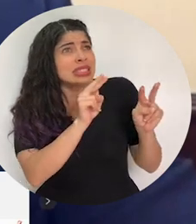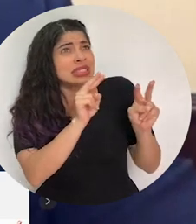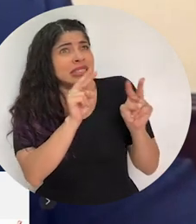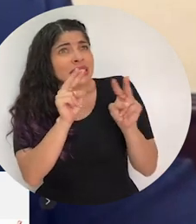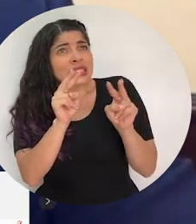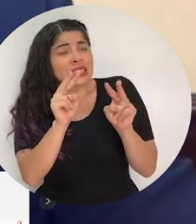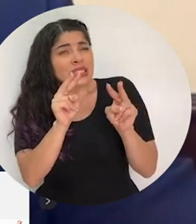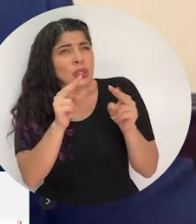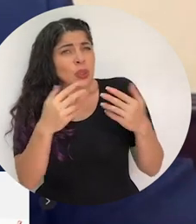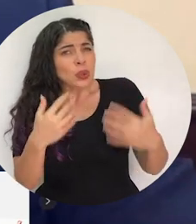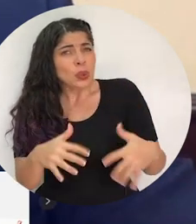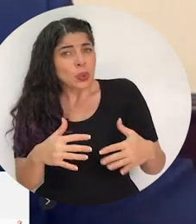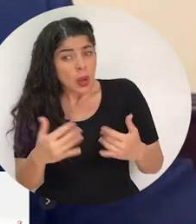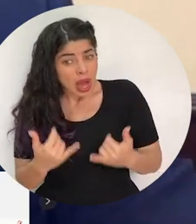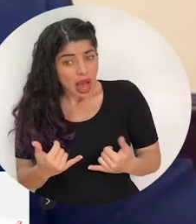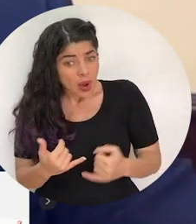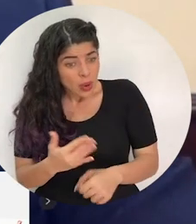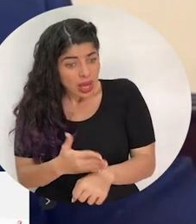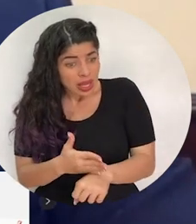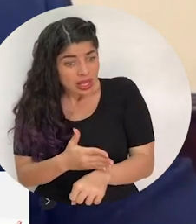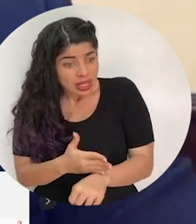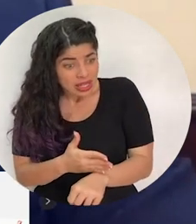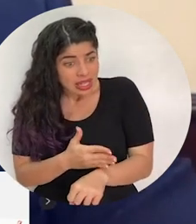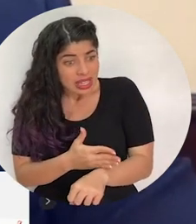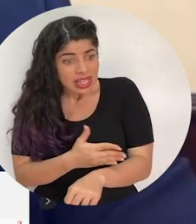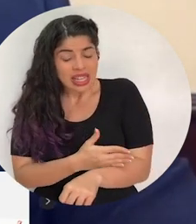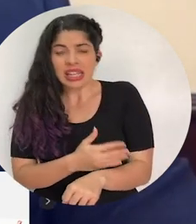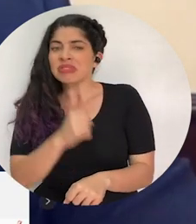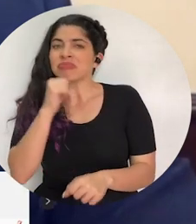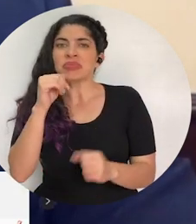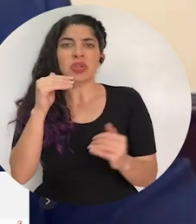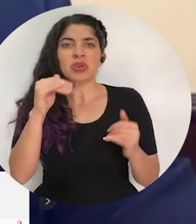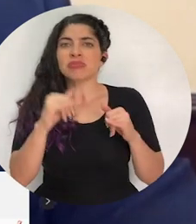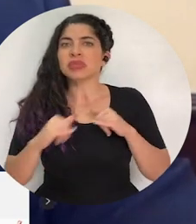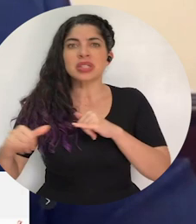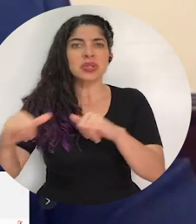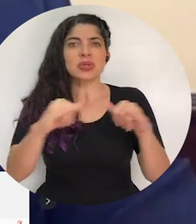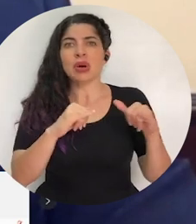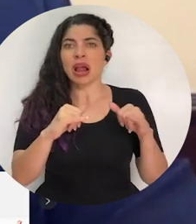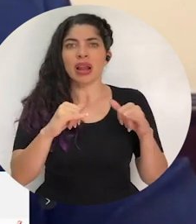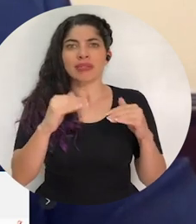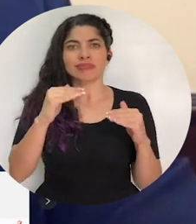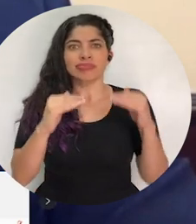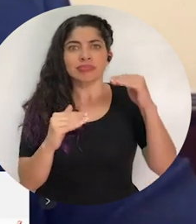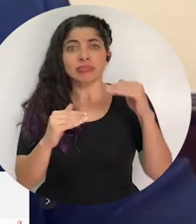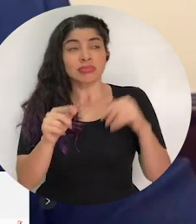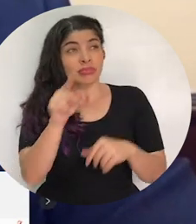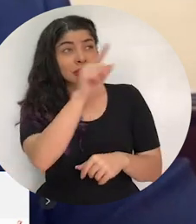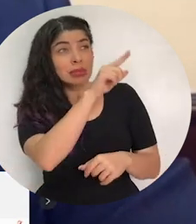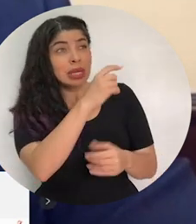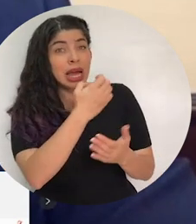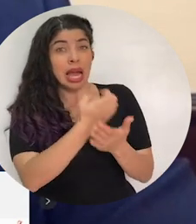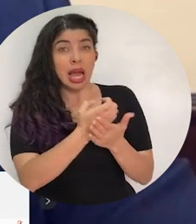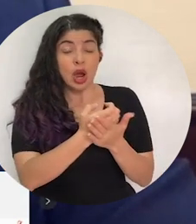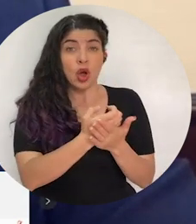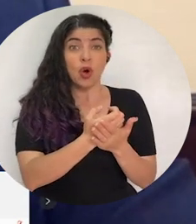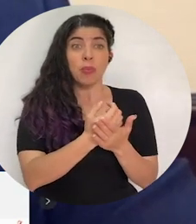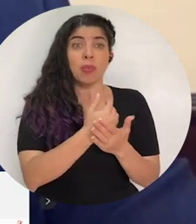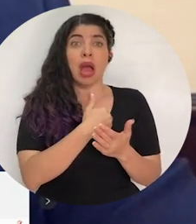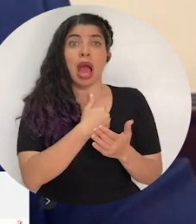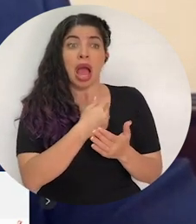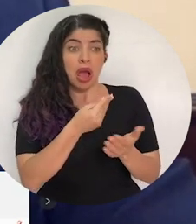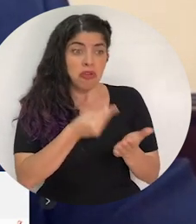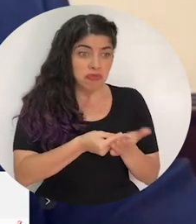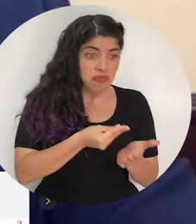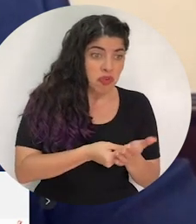As we have seen, the recovery, even now, it's uneven. Those economies that have